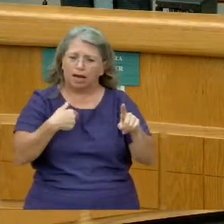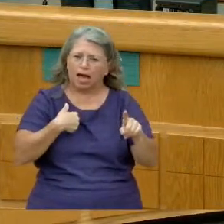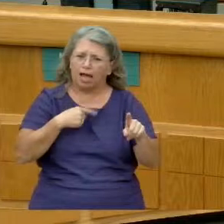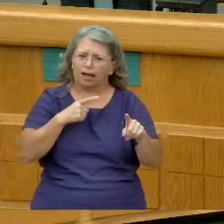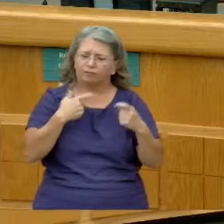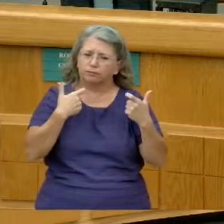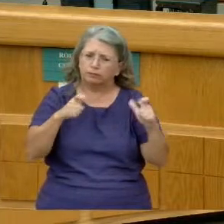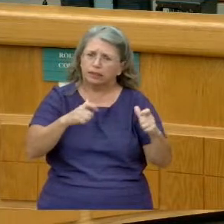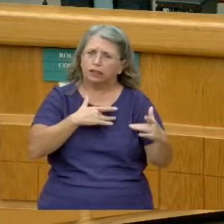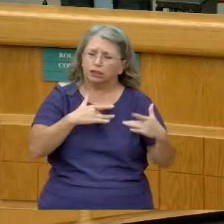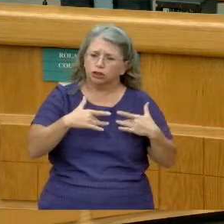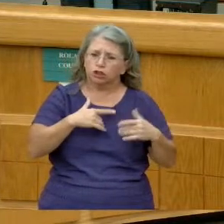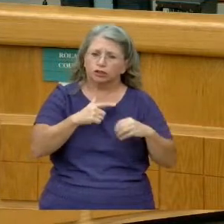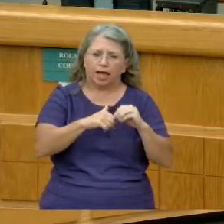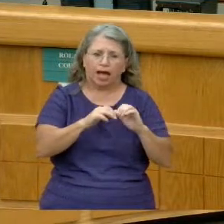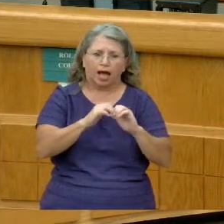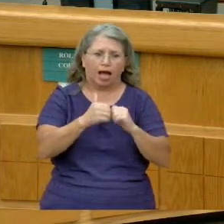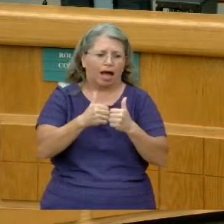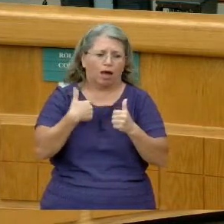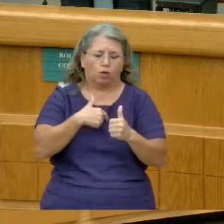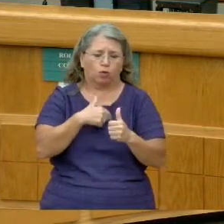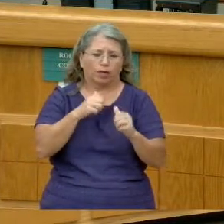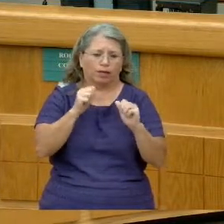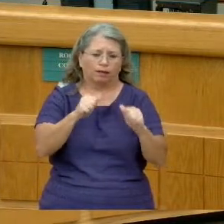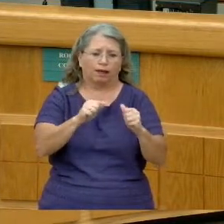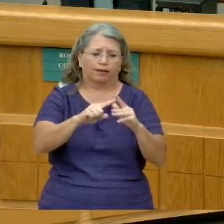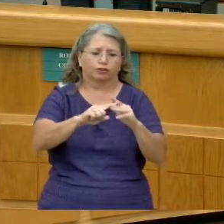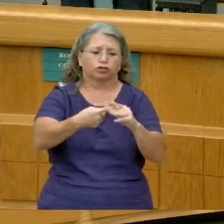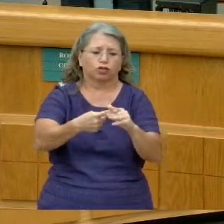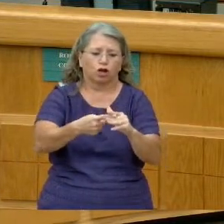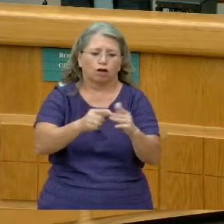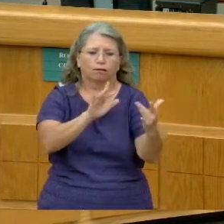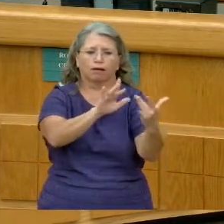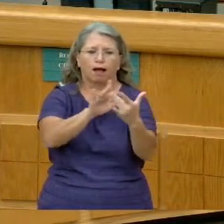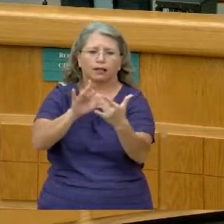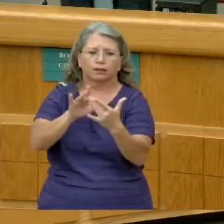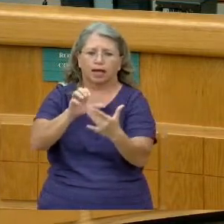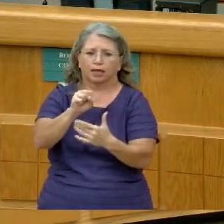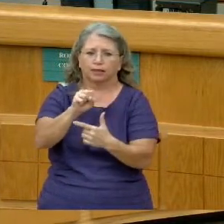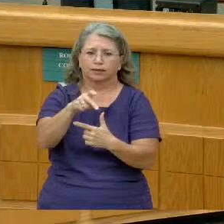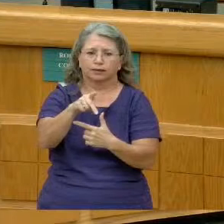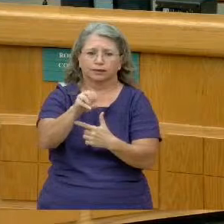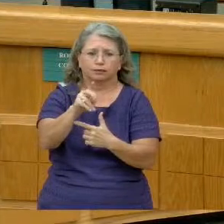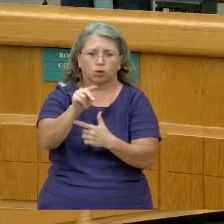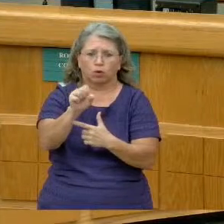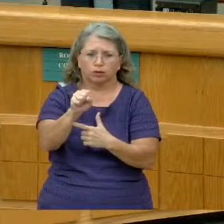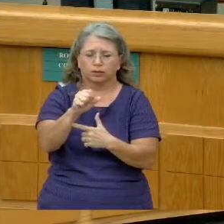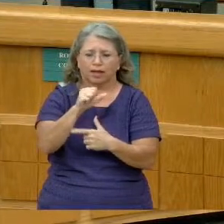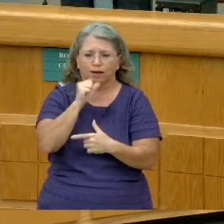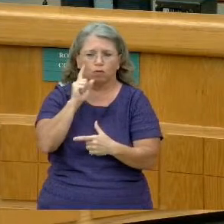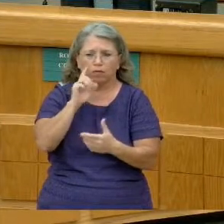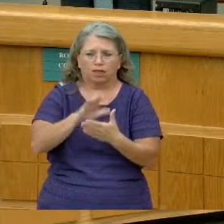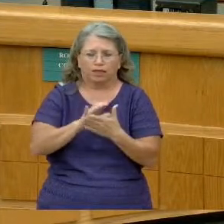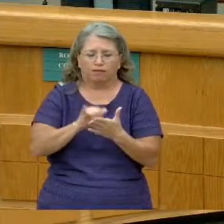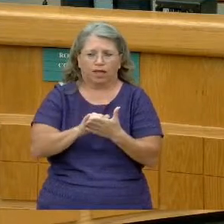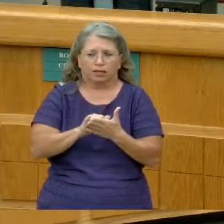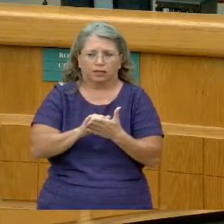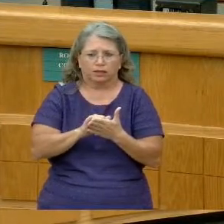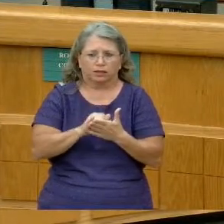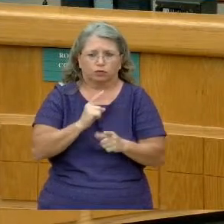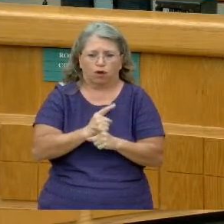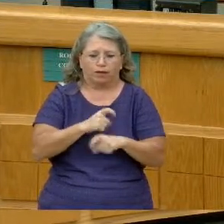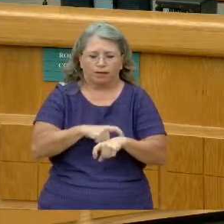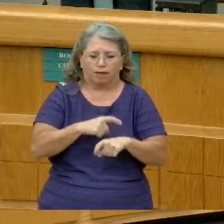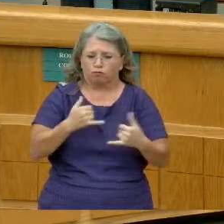way out into contact sports. I didn't see that today would be welcoming for that. But I am not the